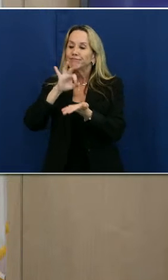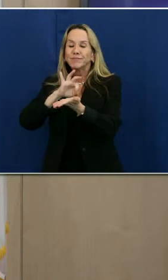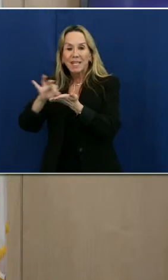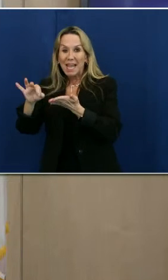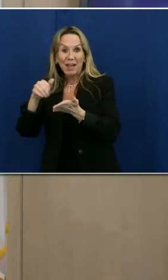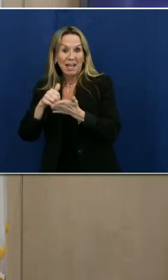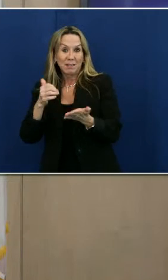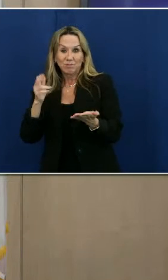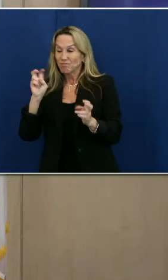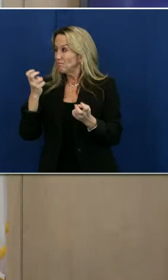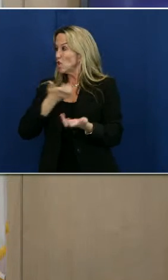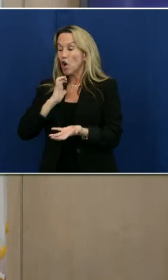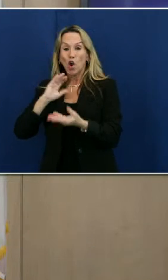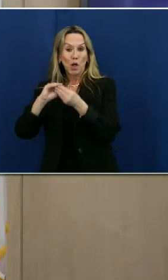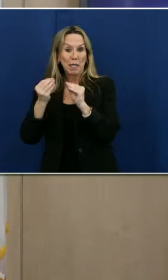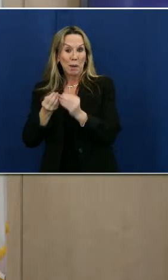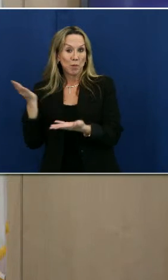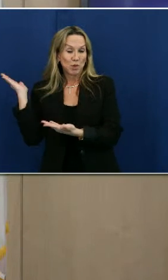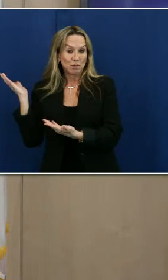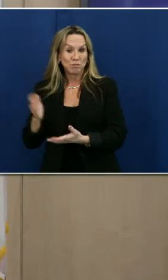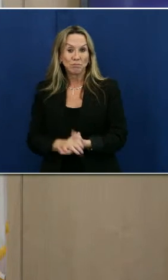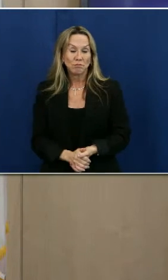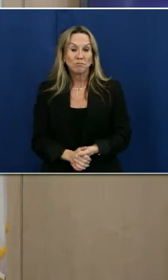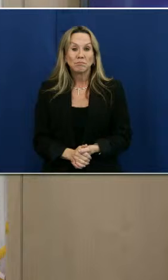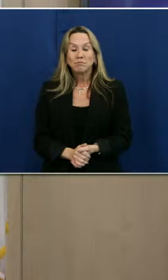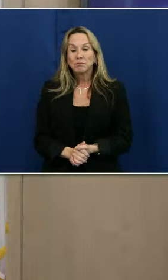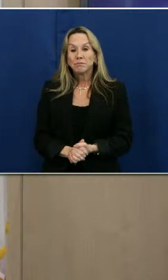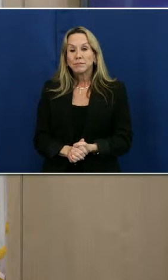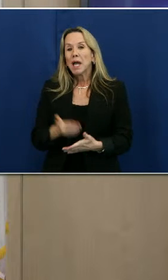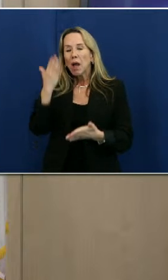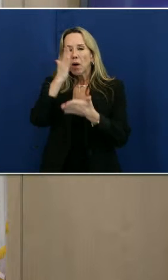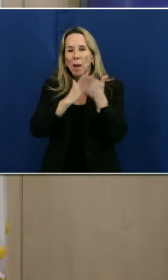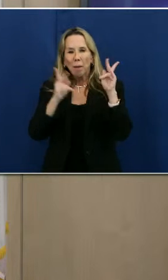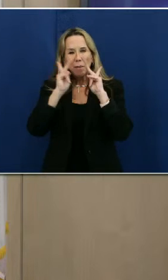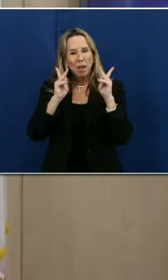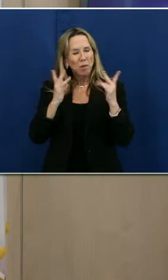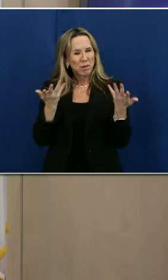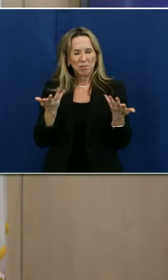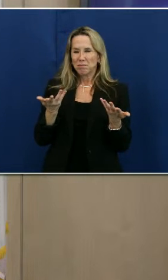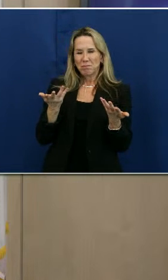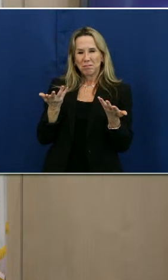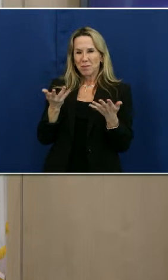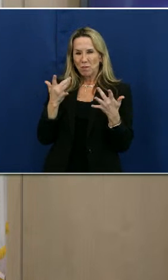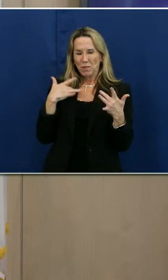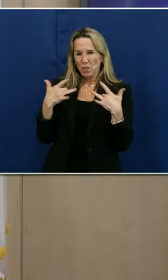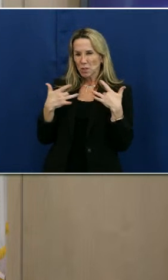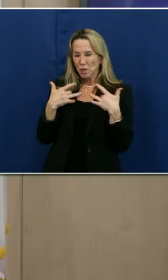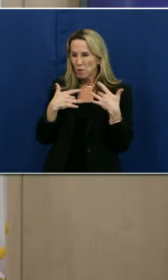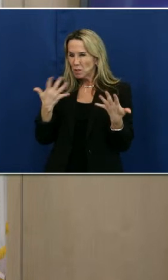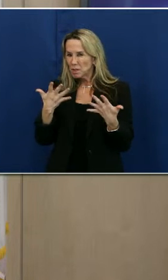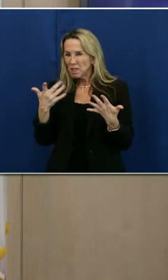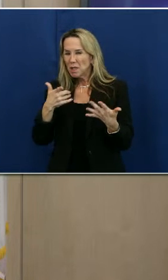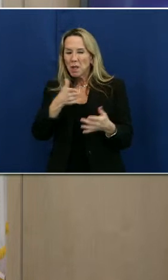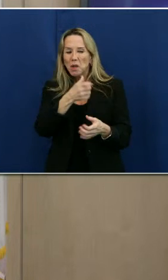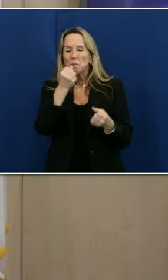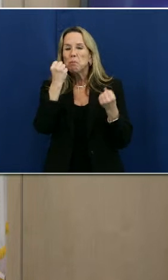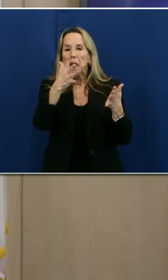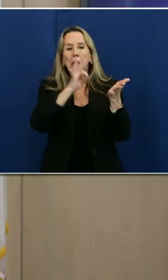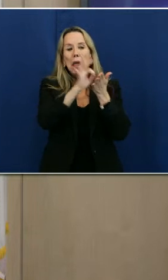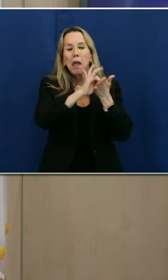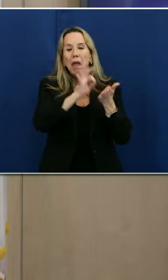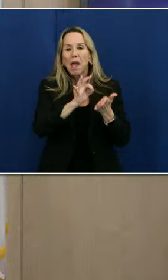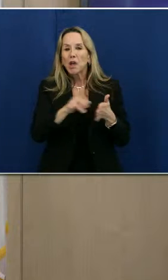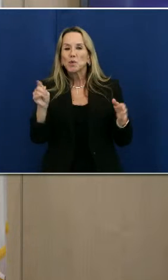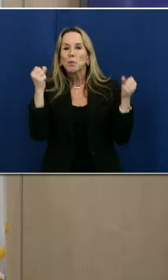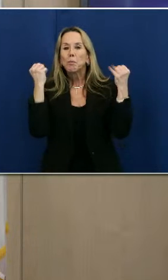our confirmed cases that we report here. And I know that some people are concerned that we might be overcounting or not